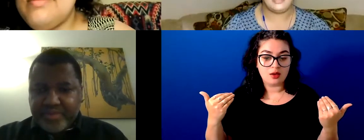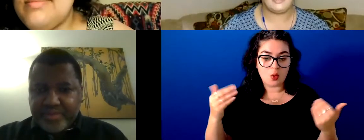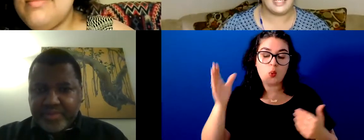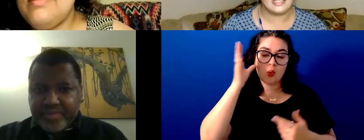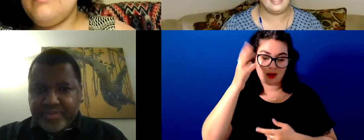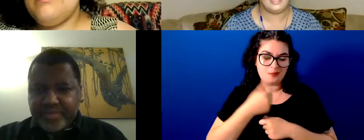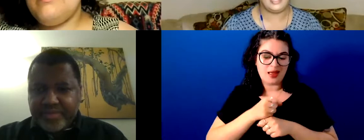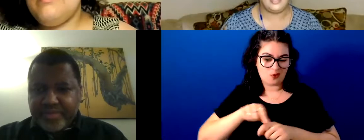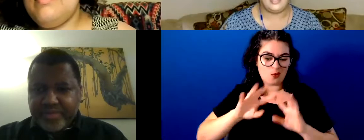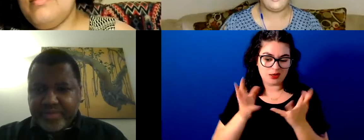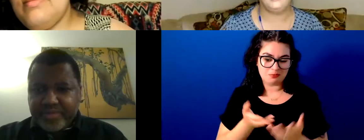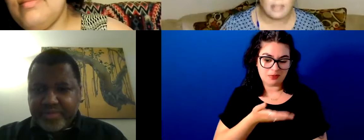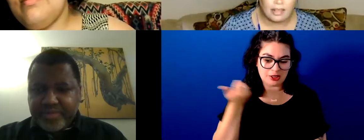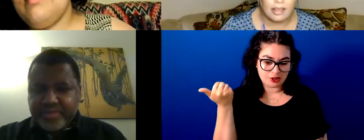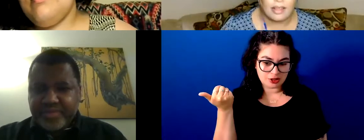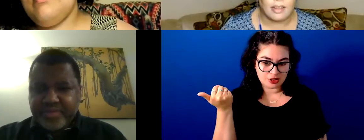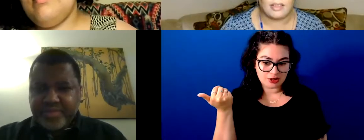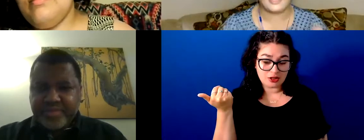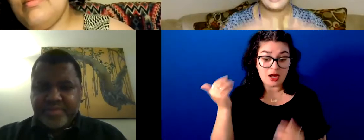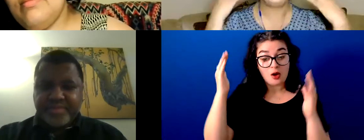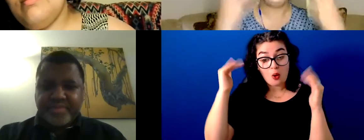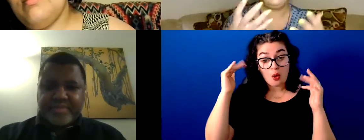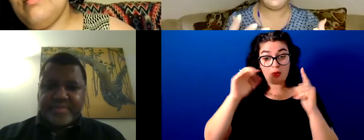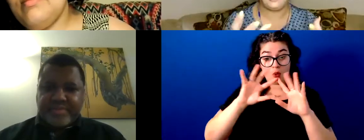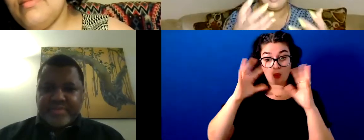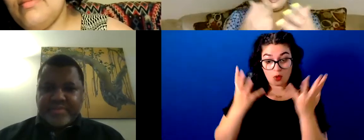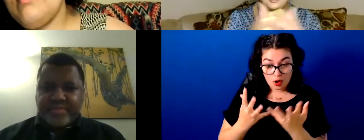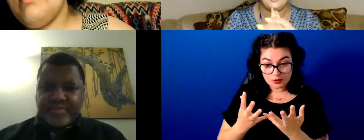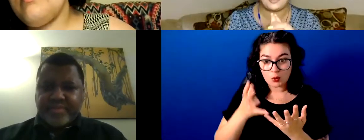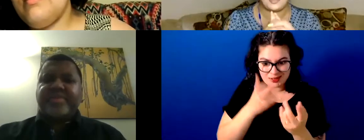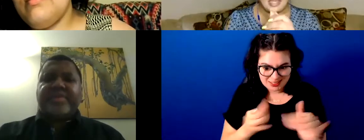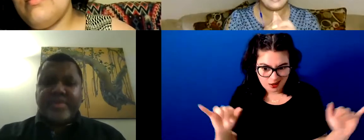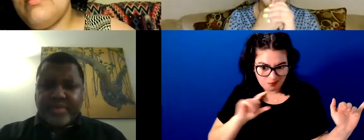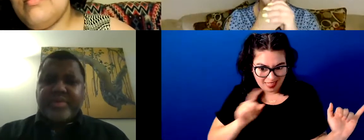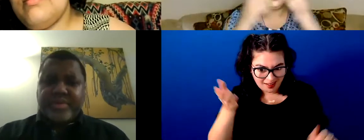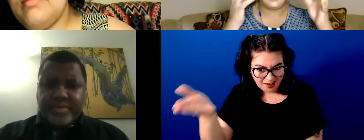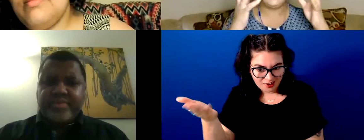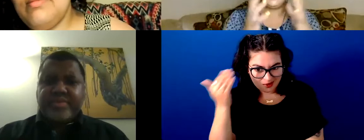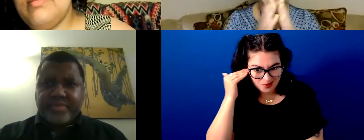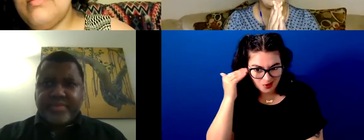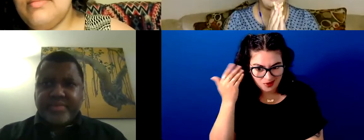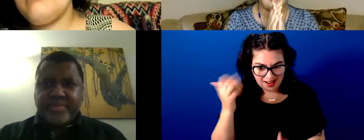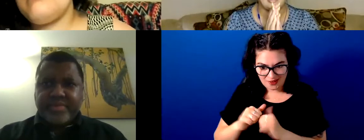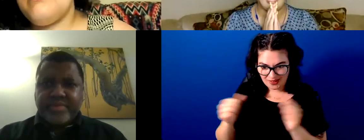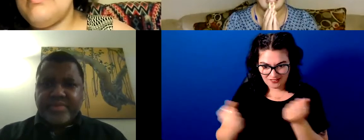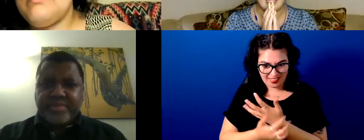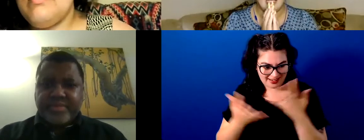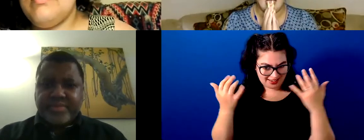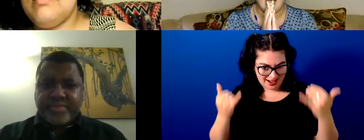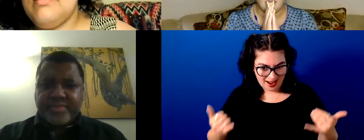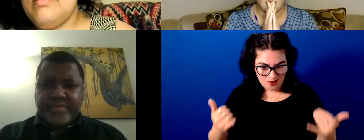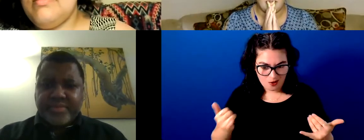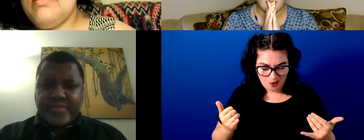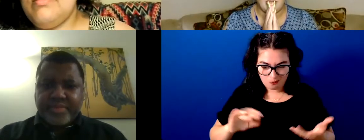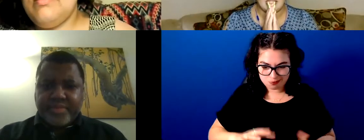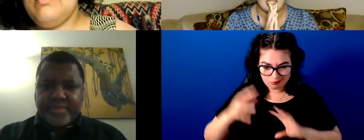for us to live in. And hopefully that the world is going to be there for them to do so because of the current state that everything is. But one of